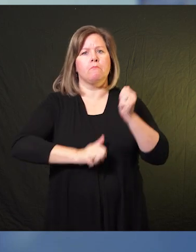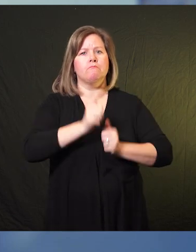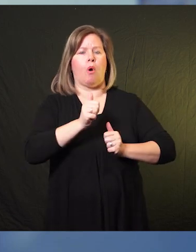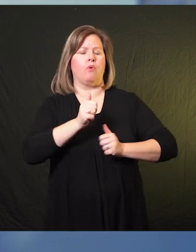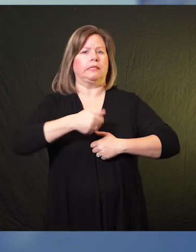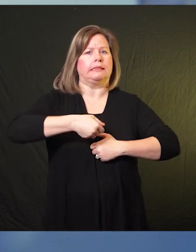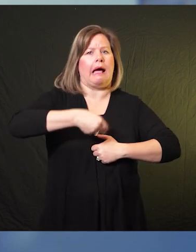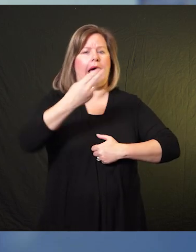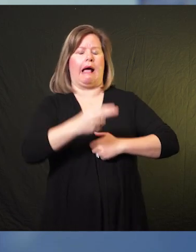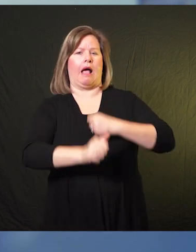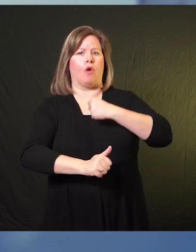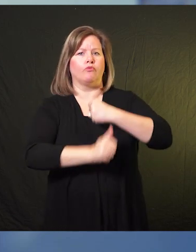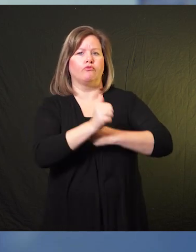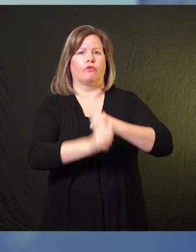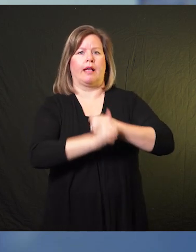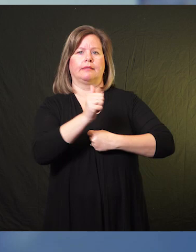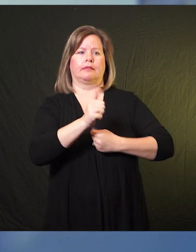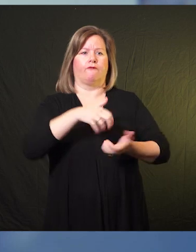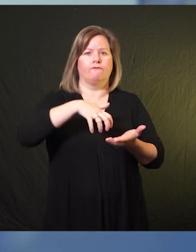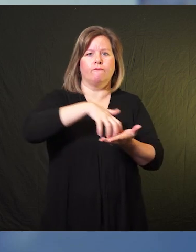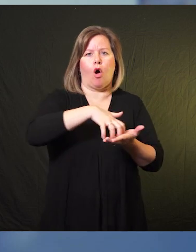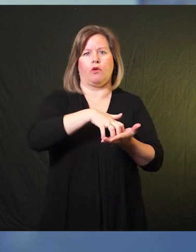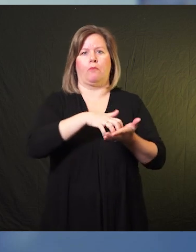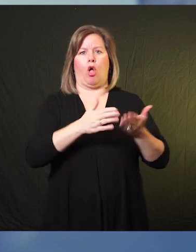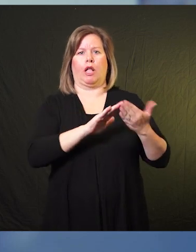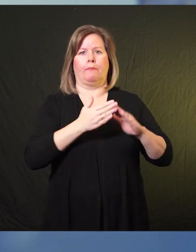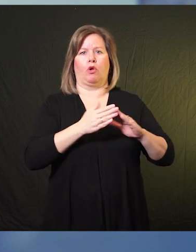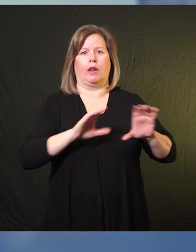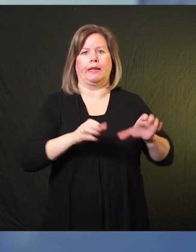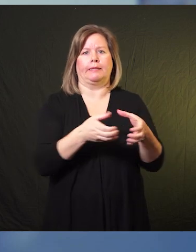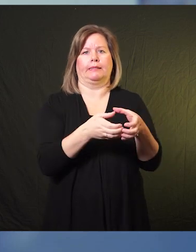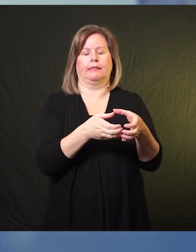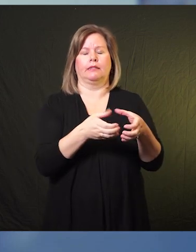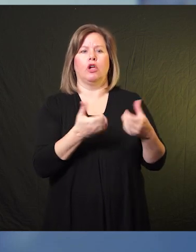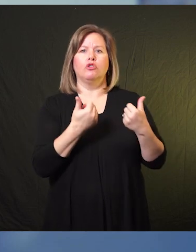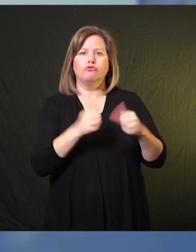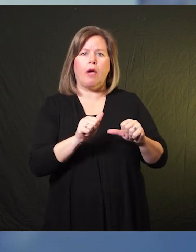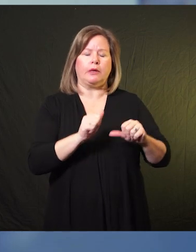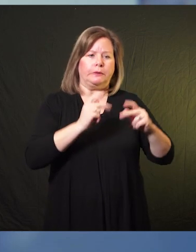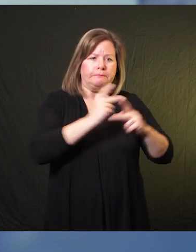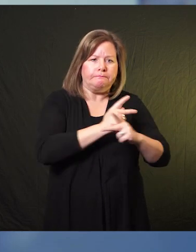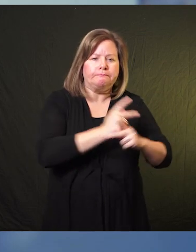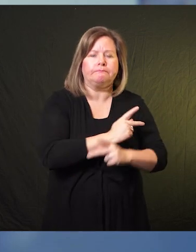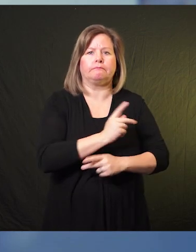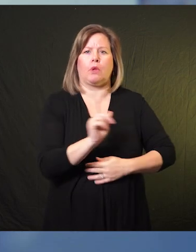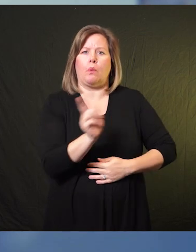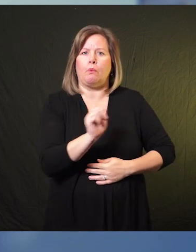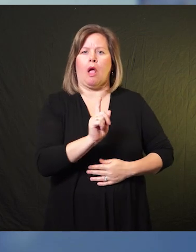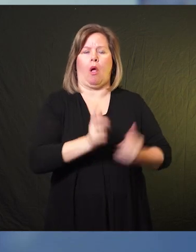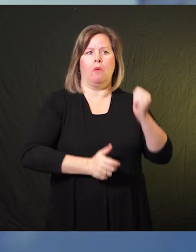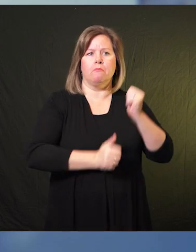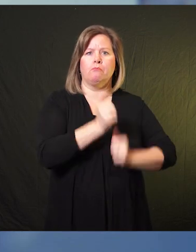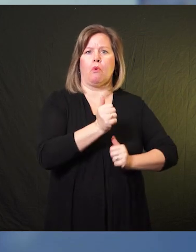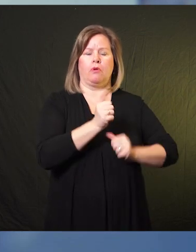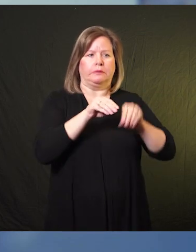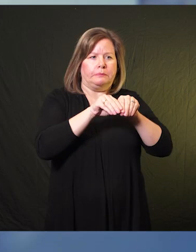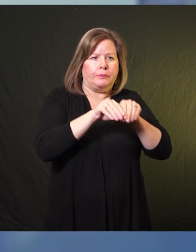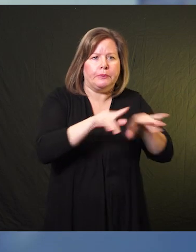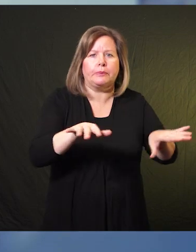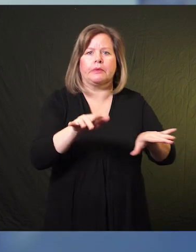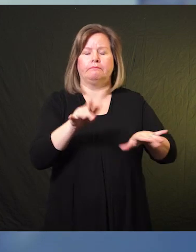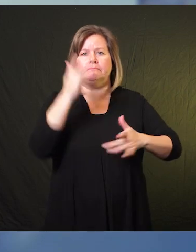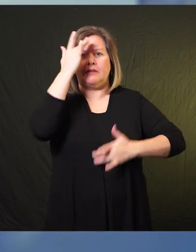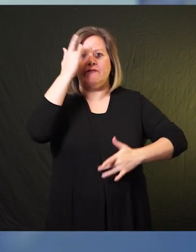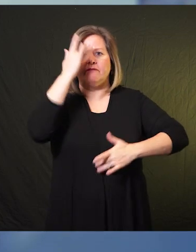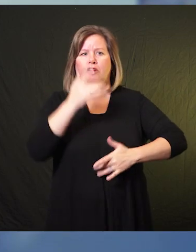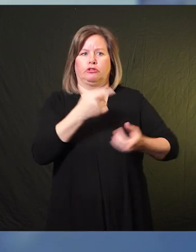highest risk vulnerable communities, trying to find the virus and trying to find those who are at greatest risk of being infected. And